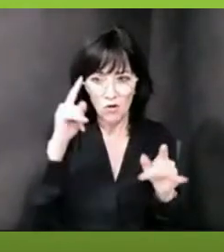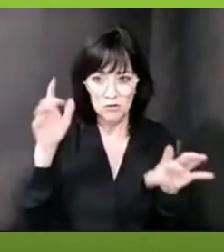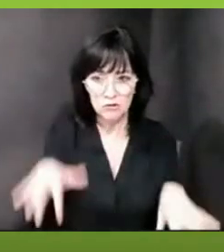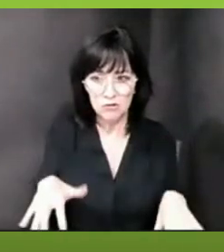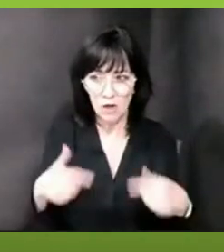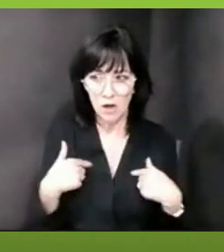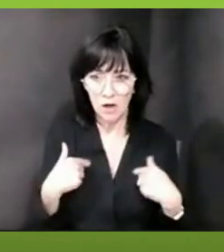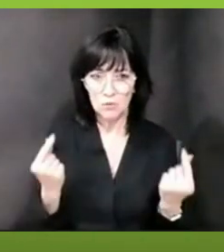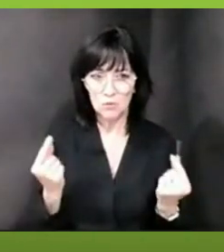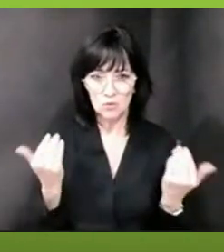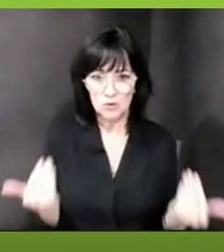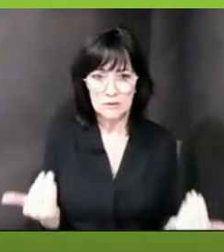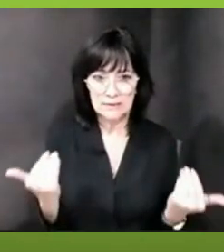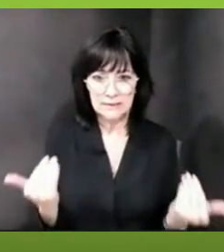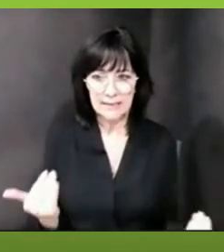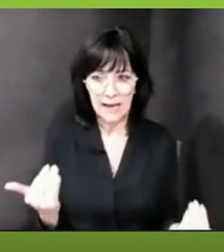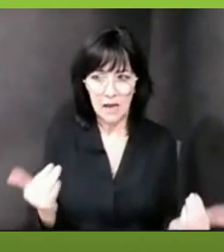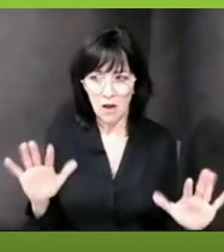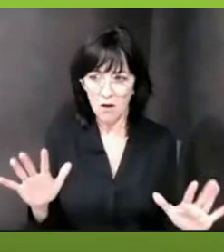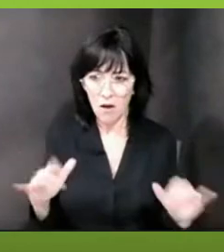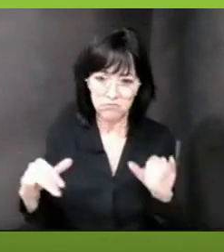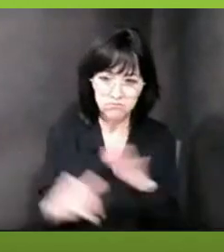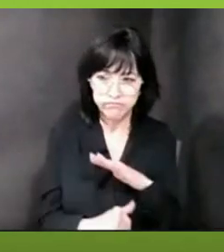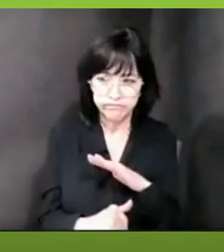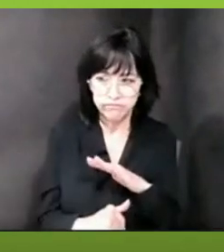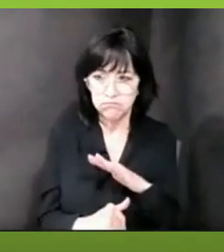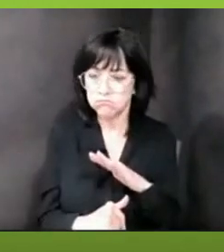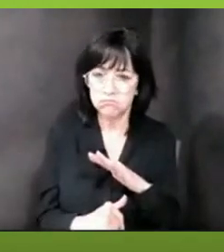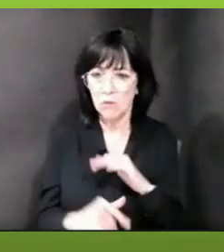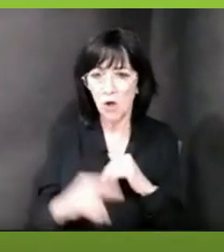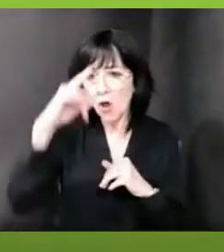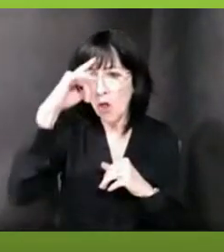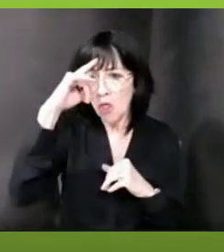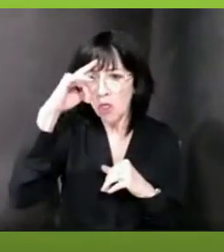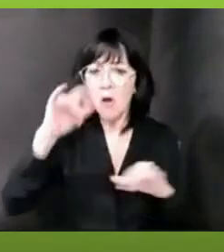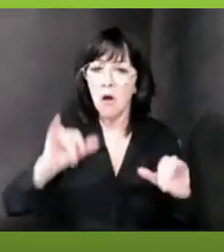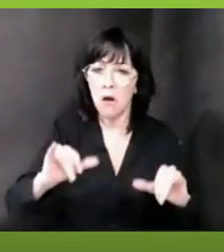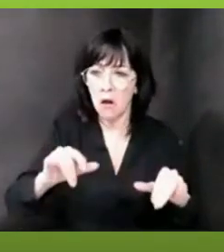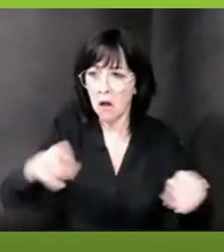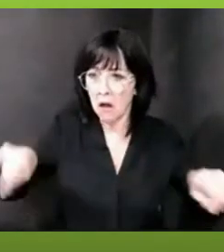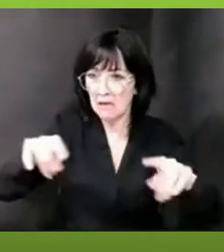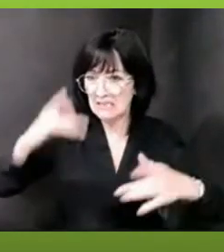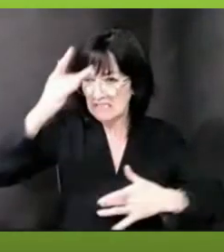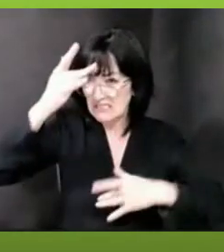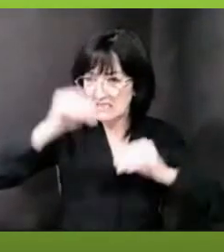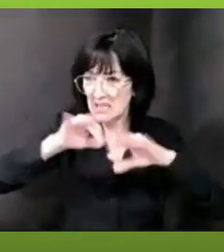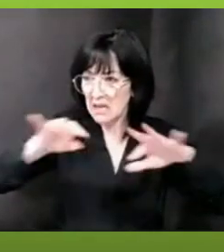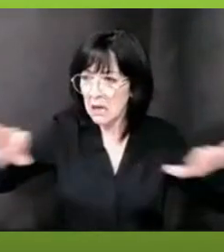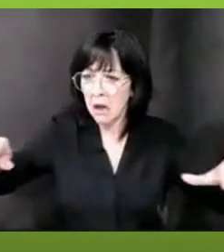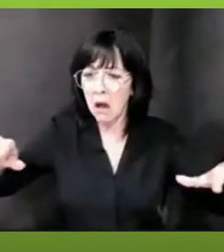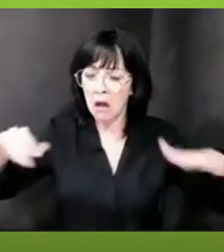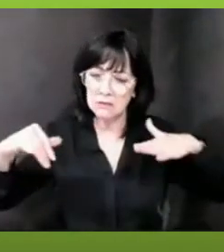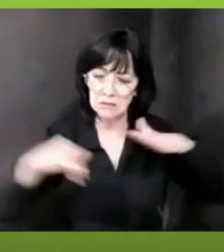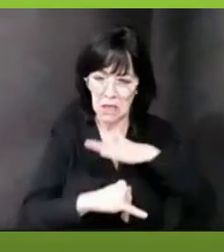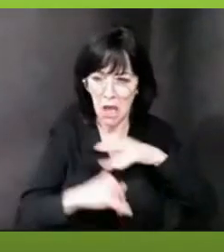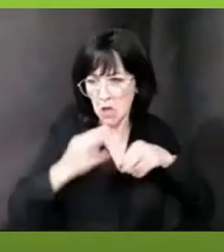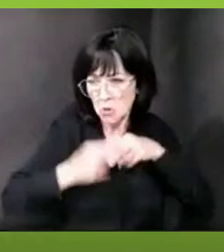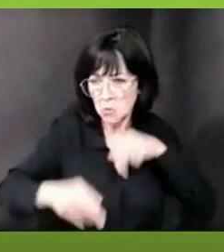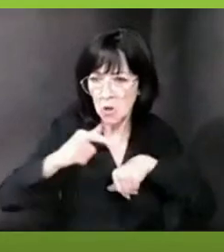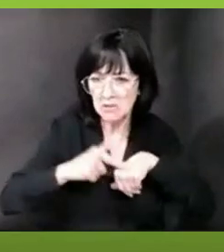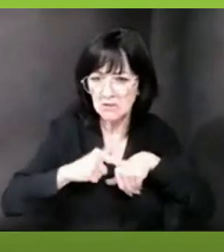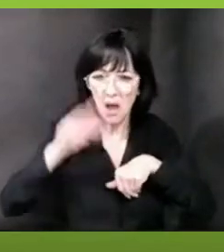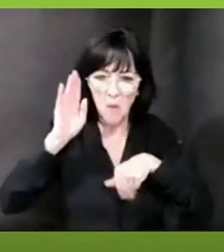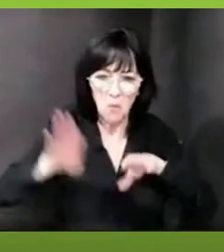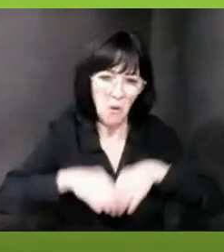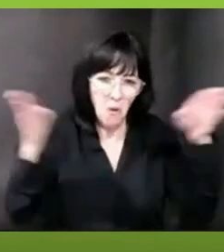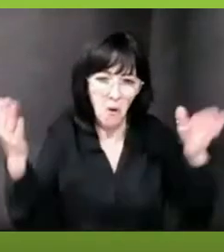just kind of hunkering down. We thought this was going to be very brief. And it ended up not being very brief. So over time, we've